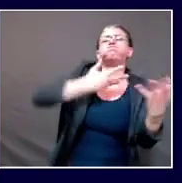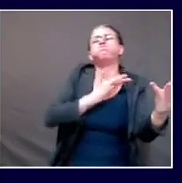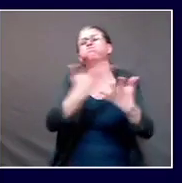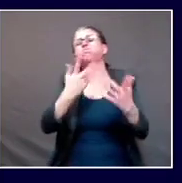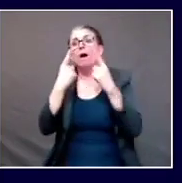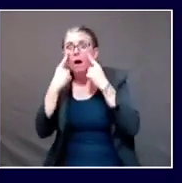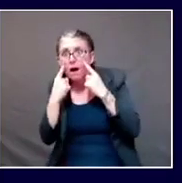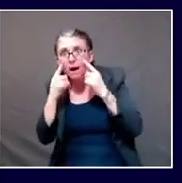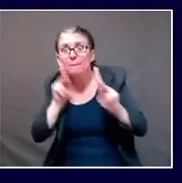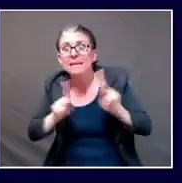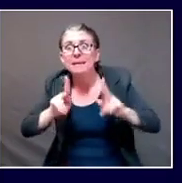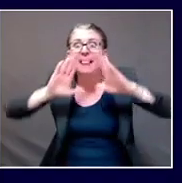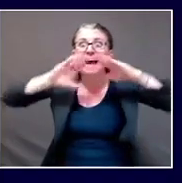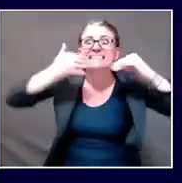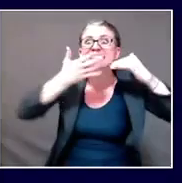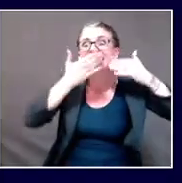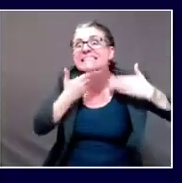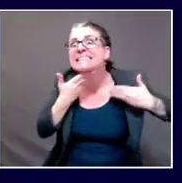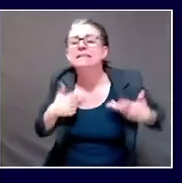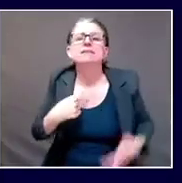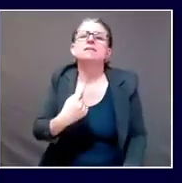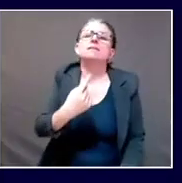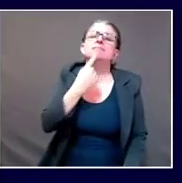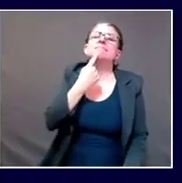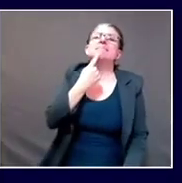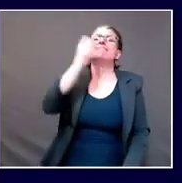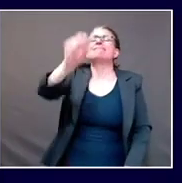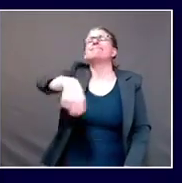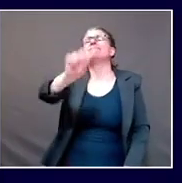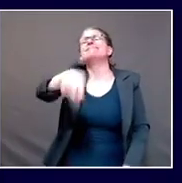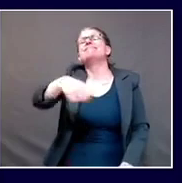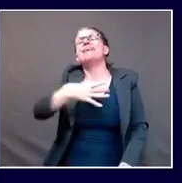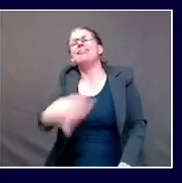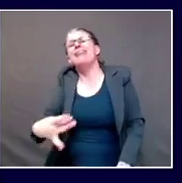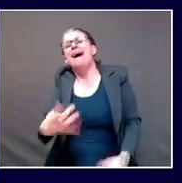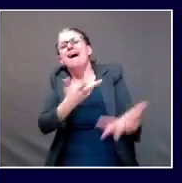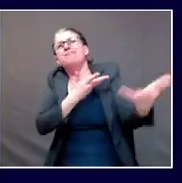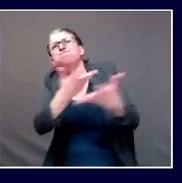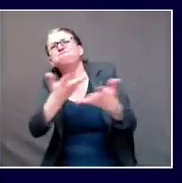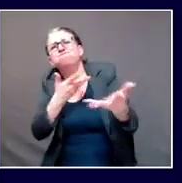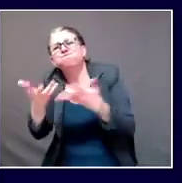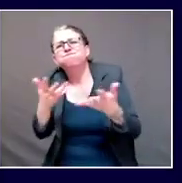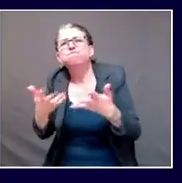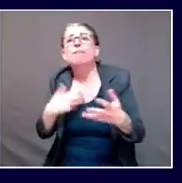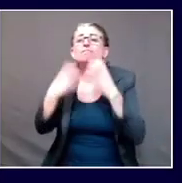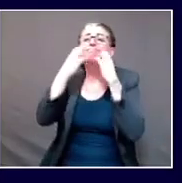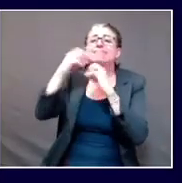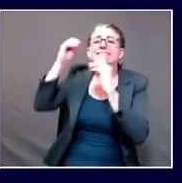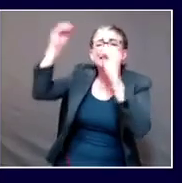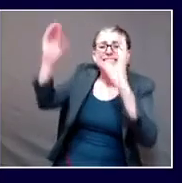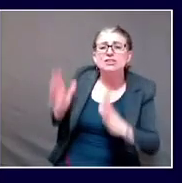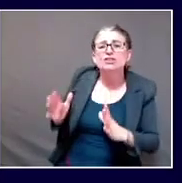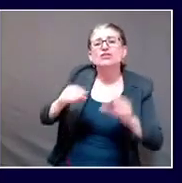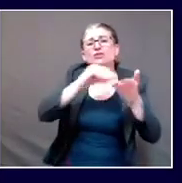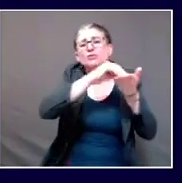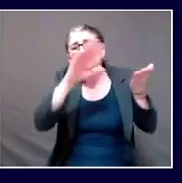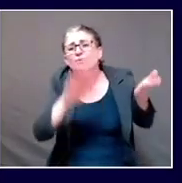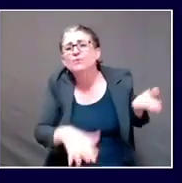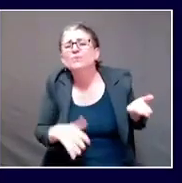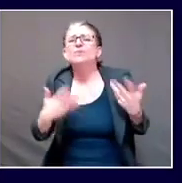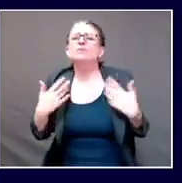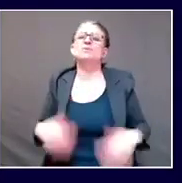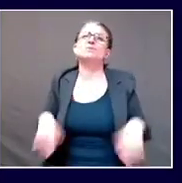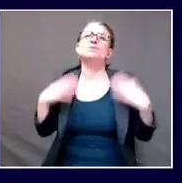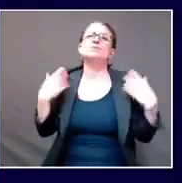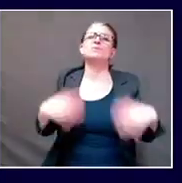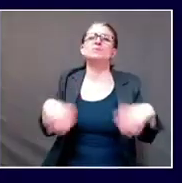are the so much every day. But if we can get through these holidays, this holiday season, we can get through the next weeks and months to